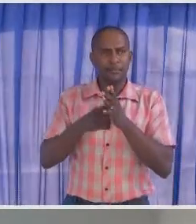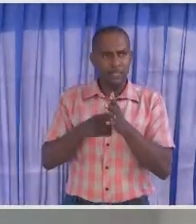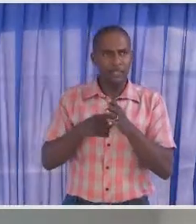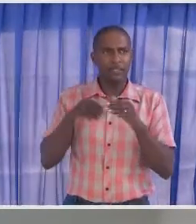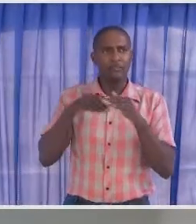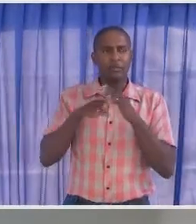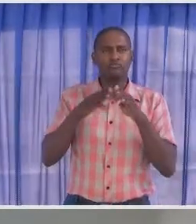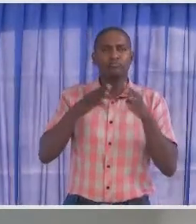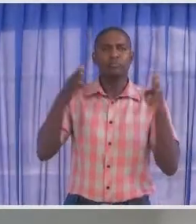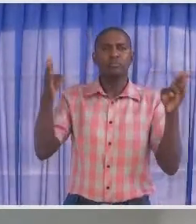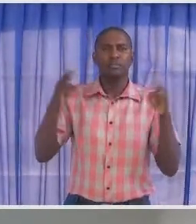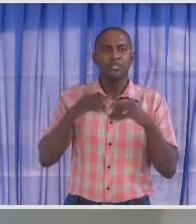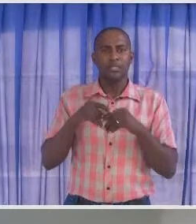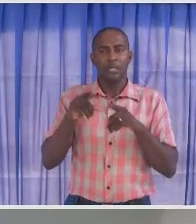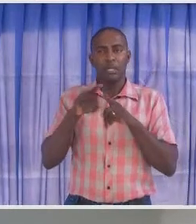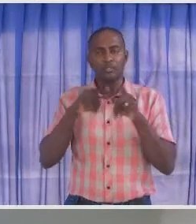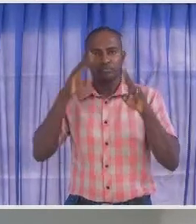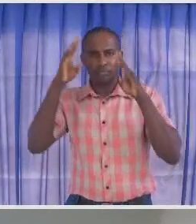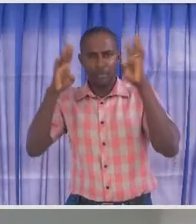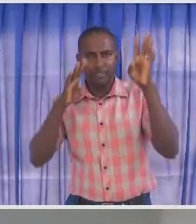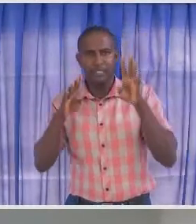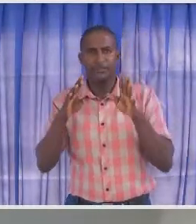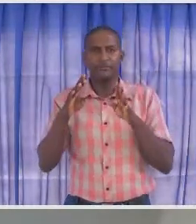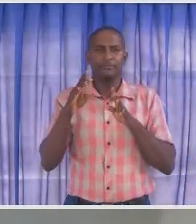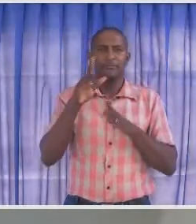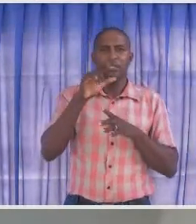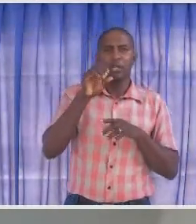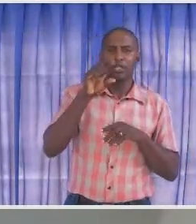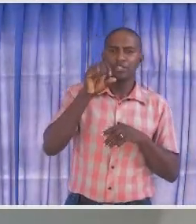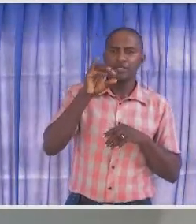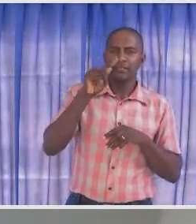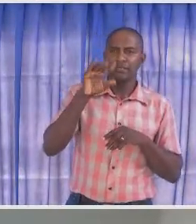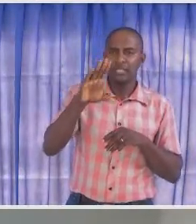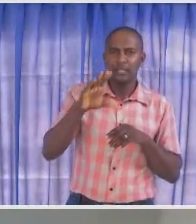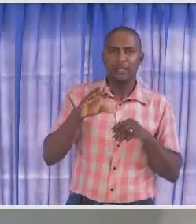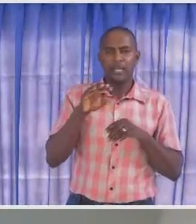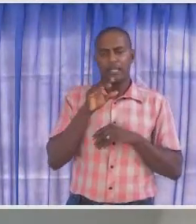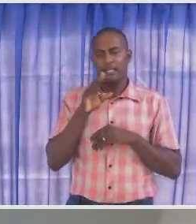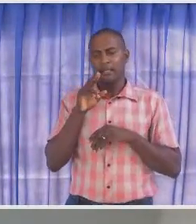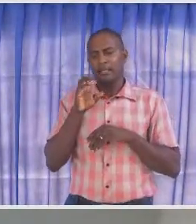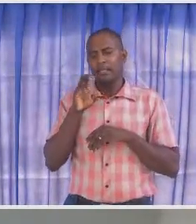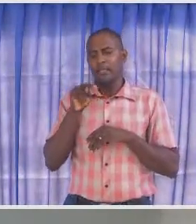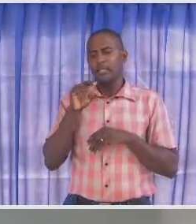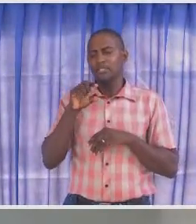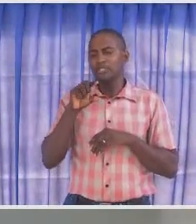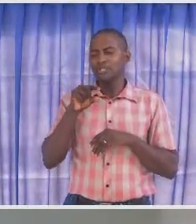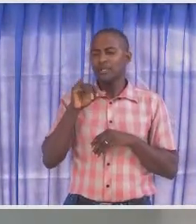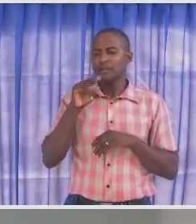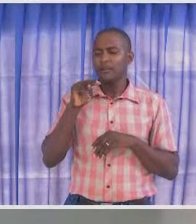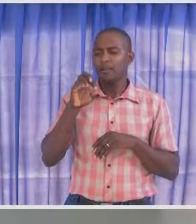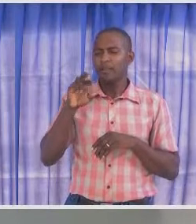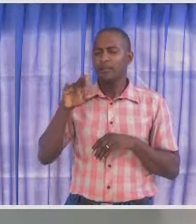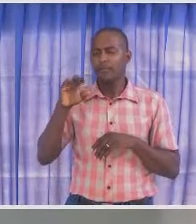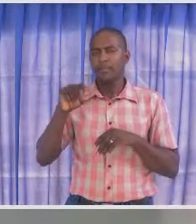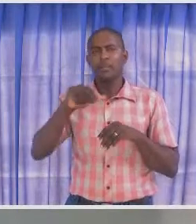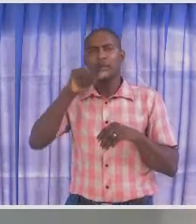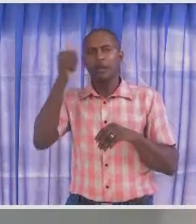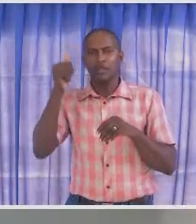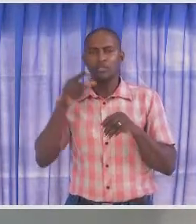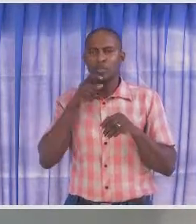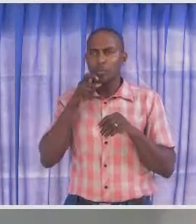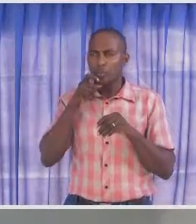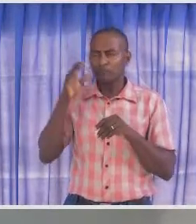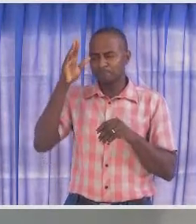creative, logistics, engineering, and sports, among others, while continuing to focus on